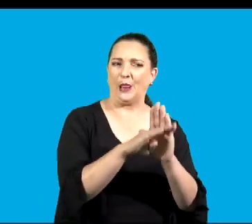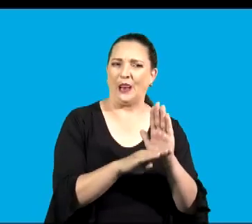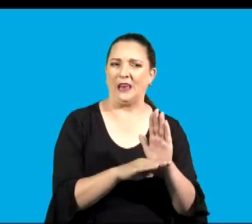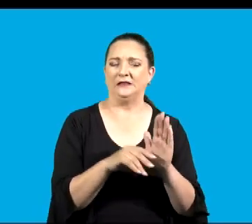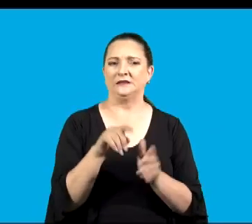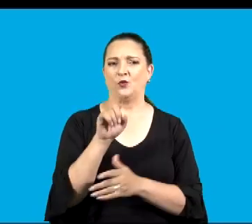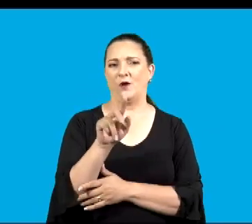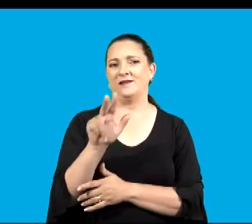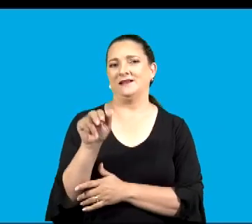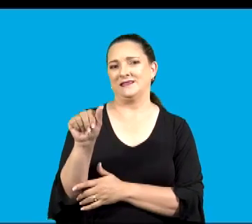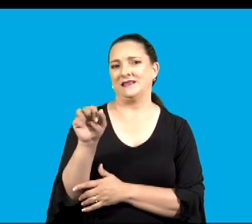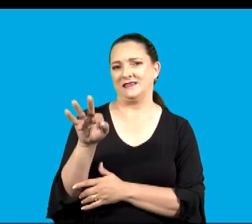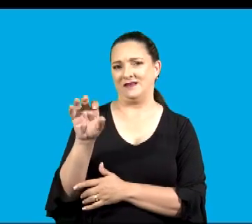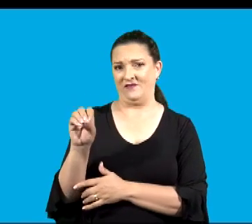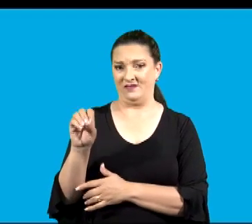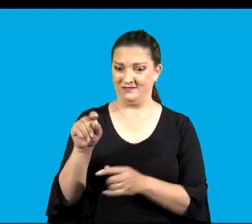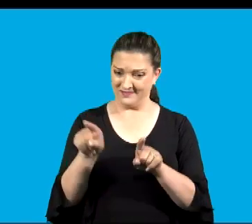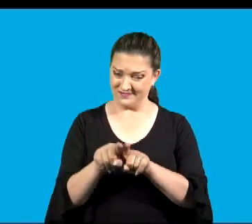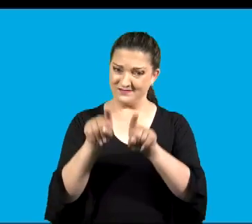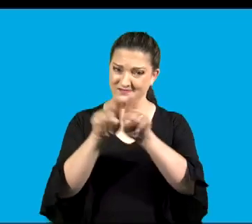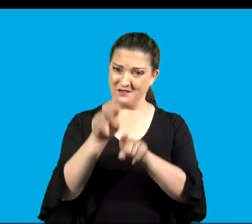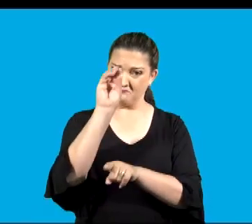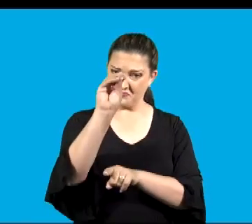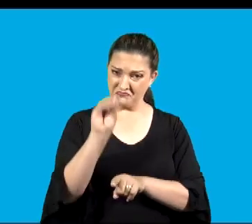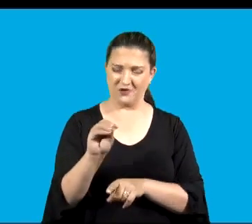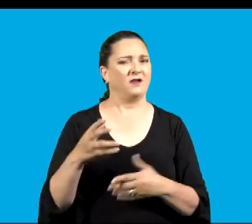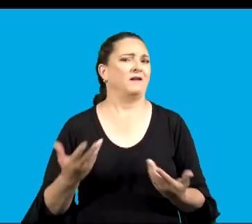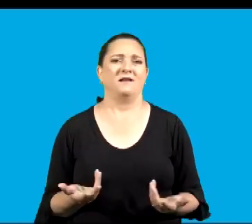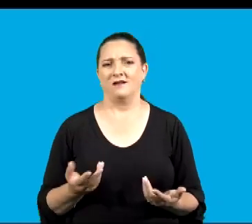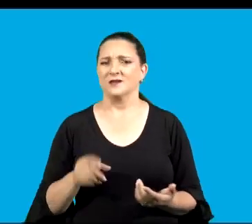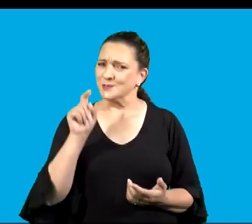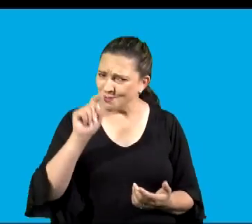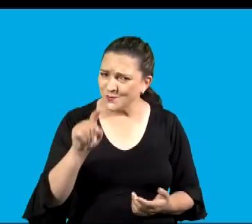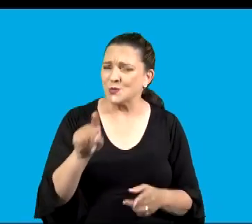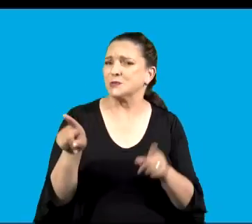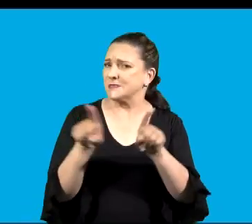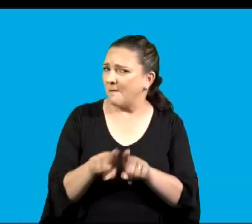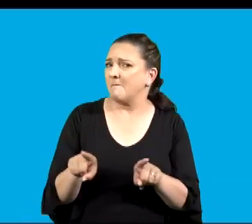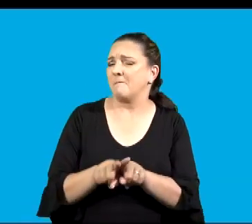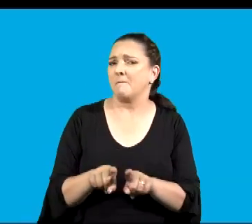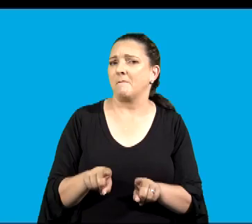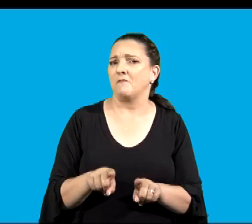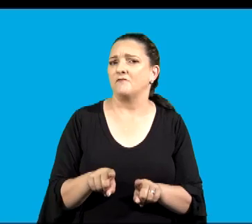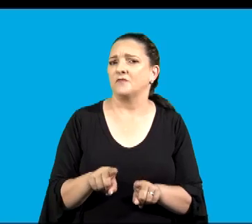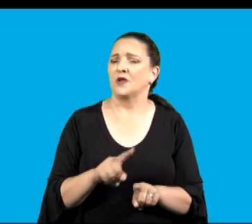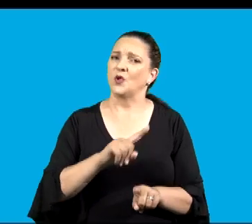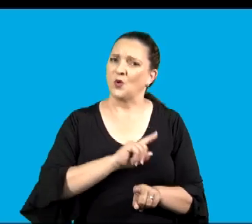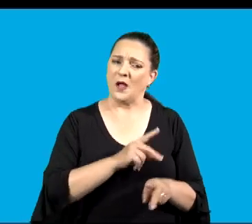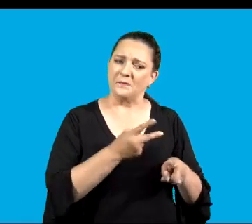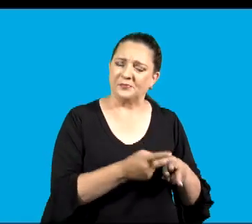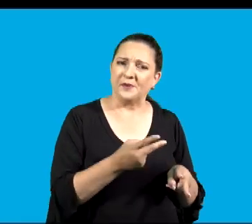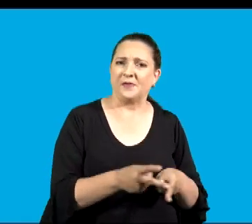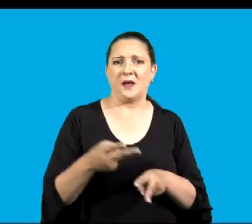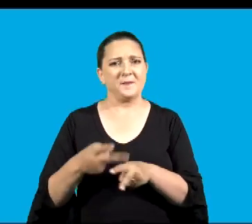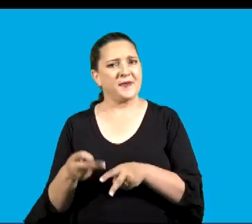that these amounts are not the same. Remember that. These amounts must be the same because they are